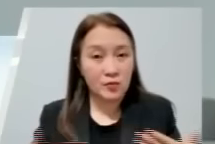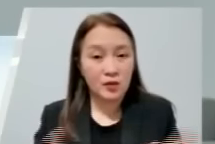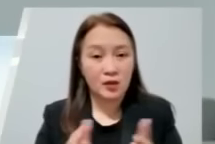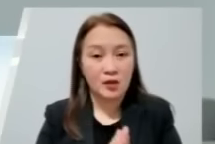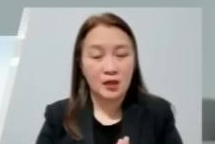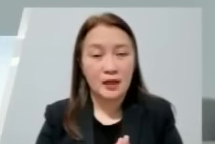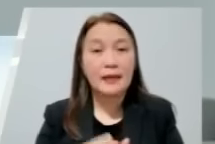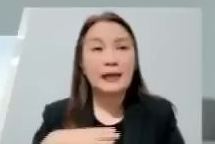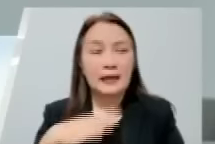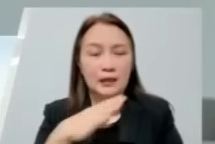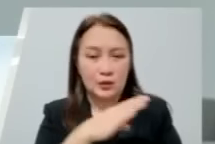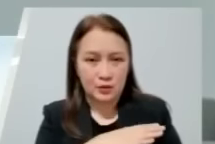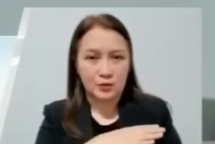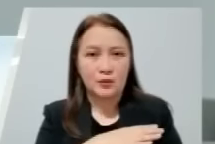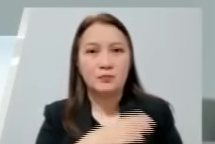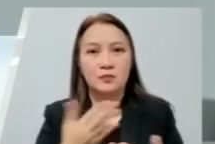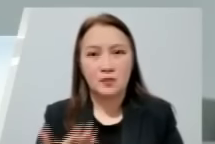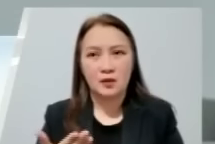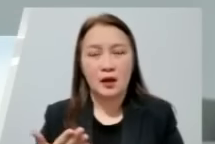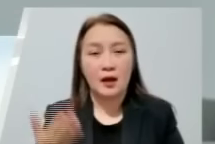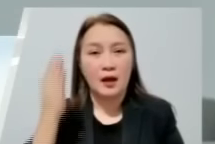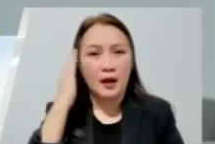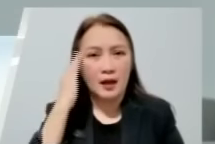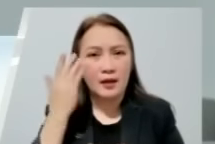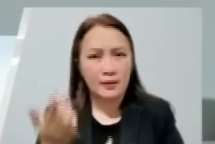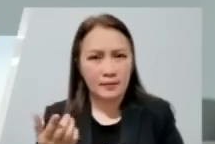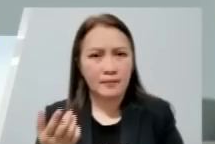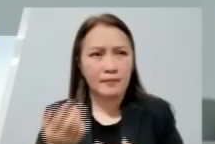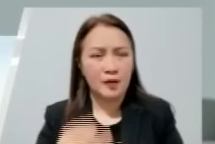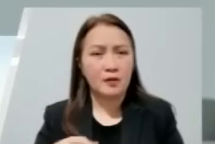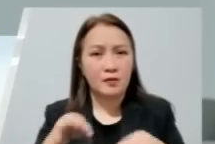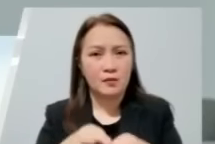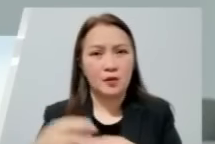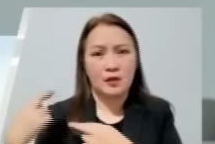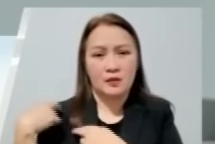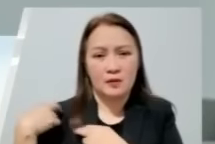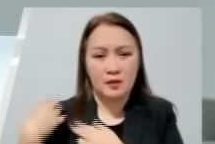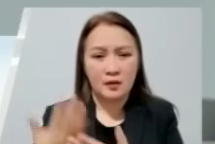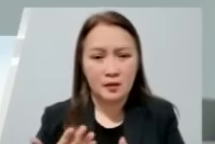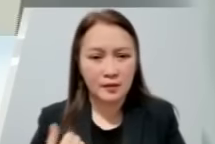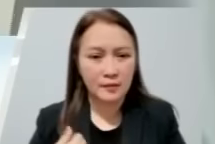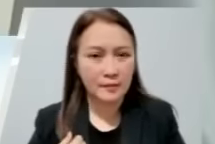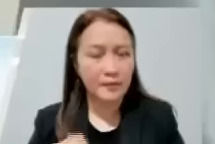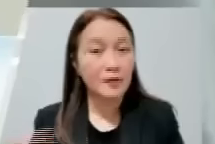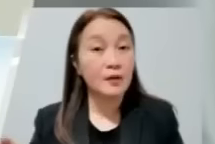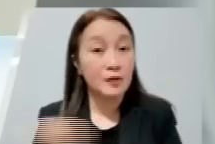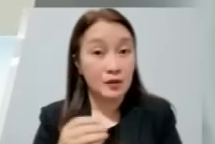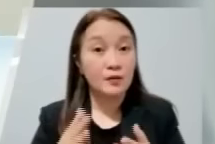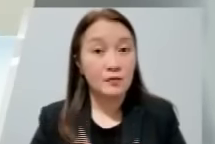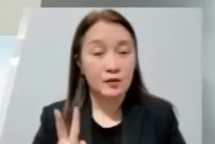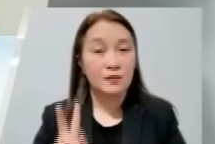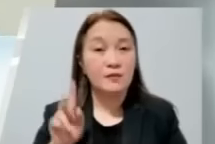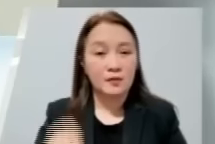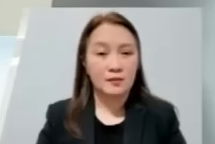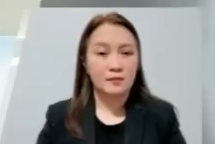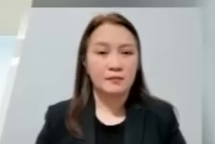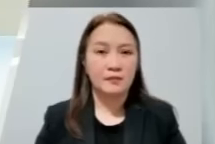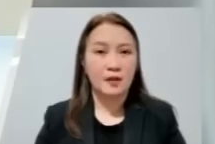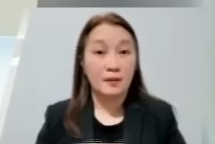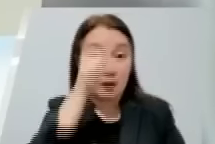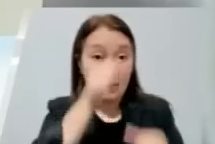Representatives Committee on Good Government and Public Accountability Inquiry into the office of the Vice President. Matatanda ang unang sinabi ng